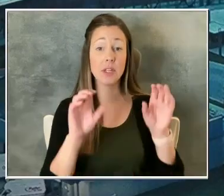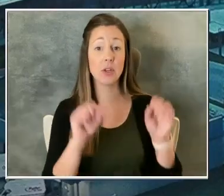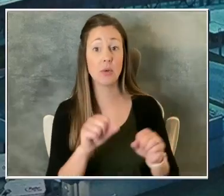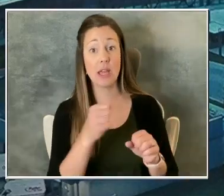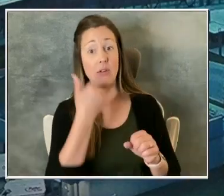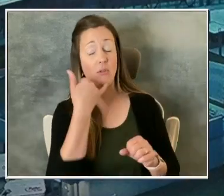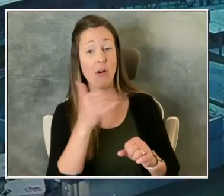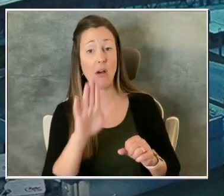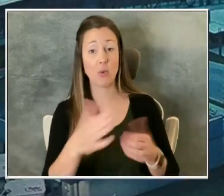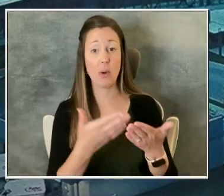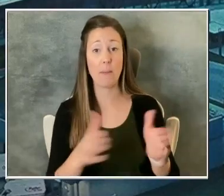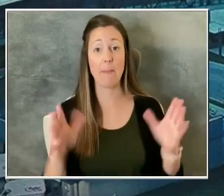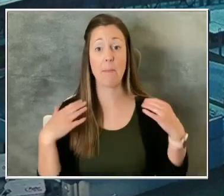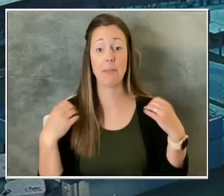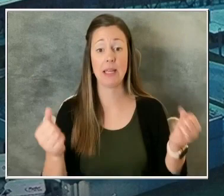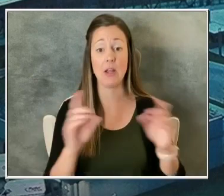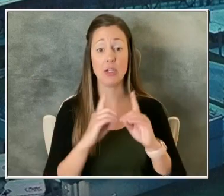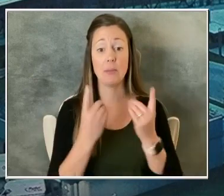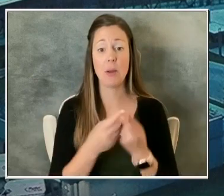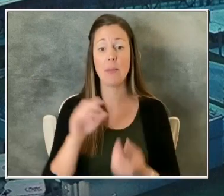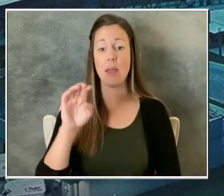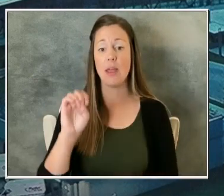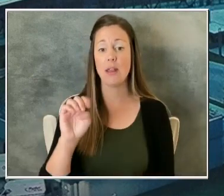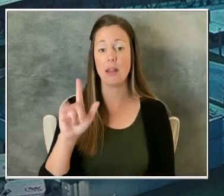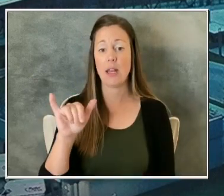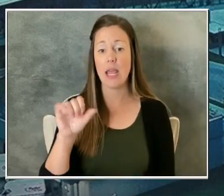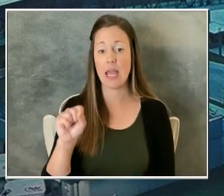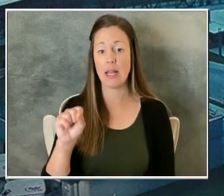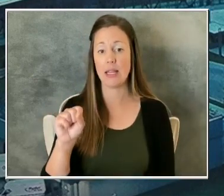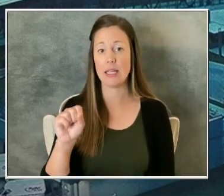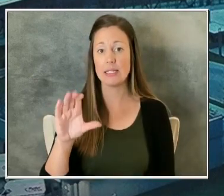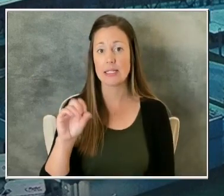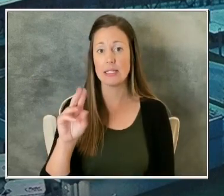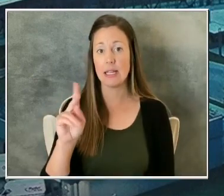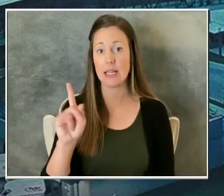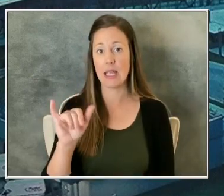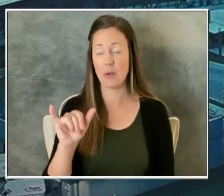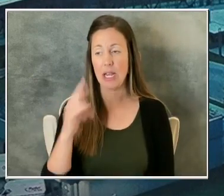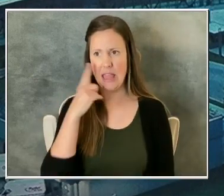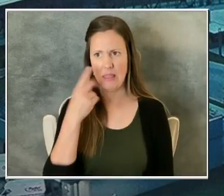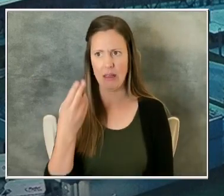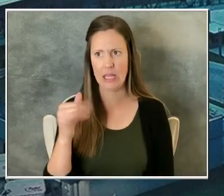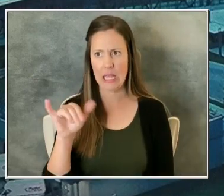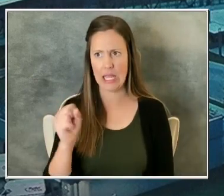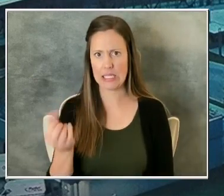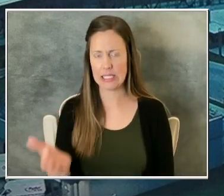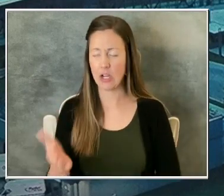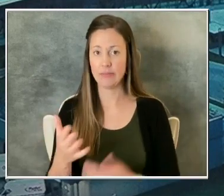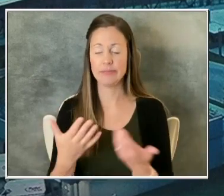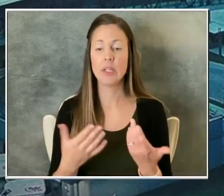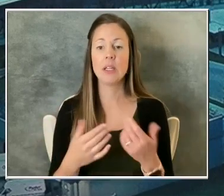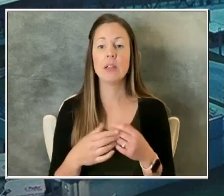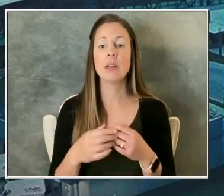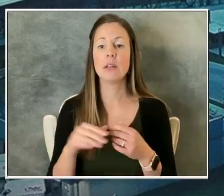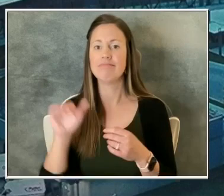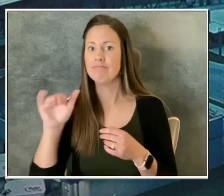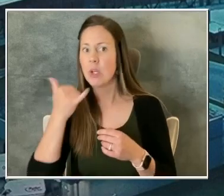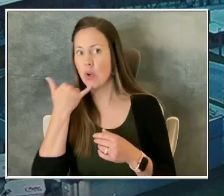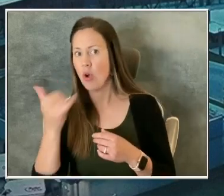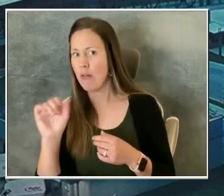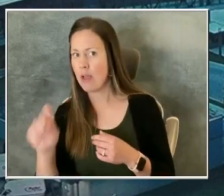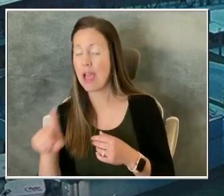Ellis County, which is where Hayes, I believe, is. And B, you could call Hayes